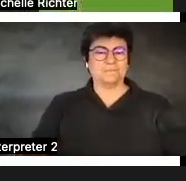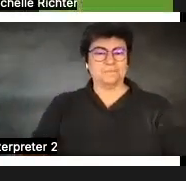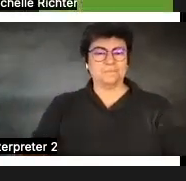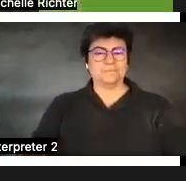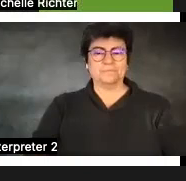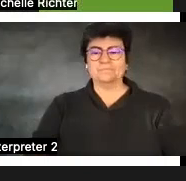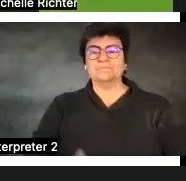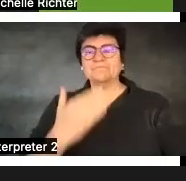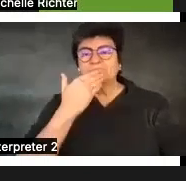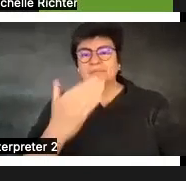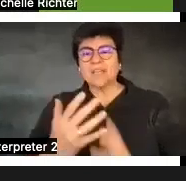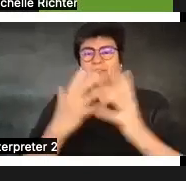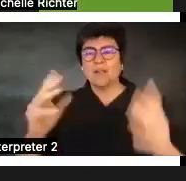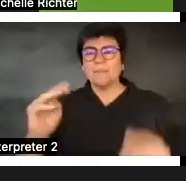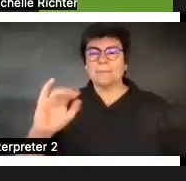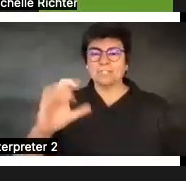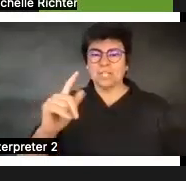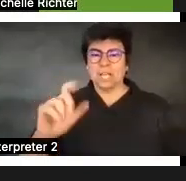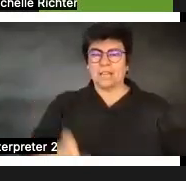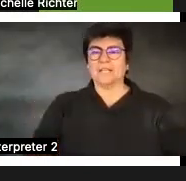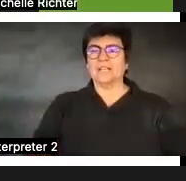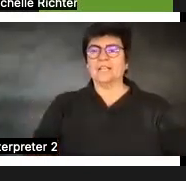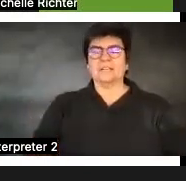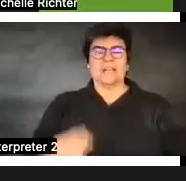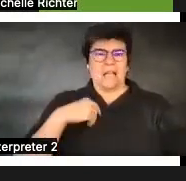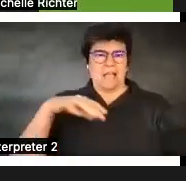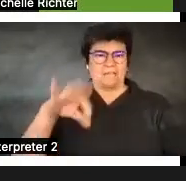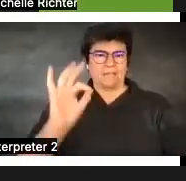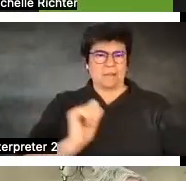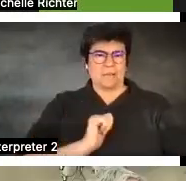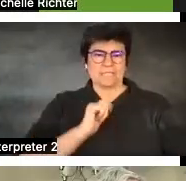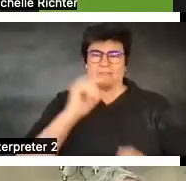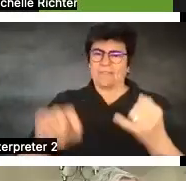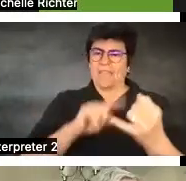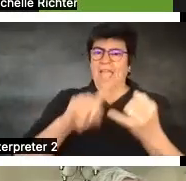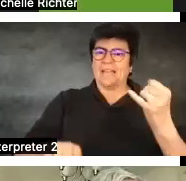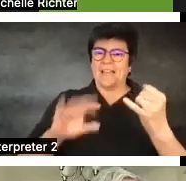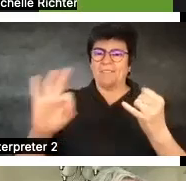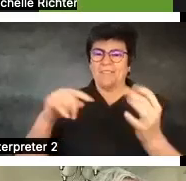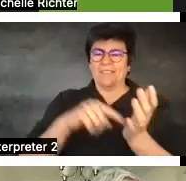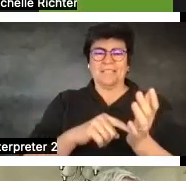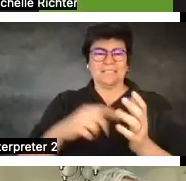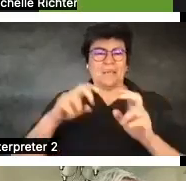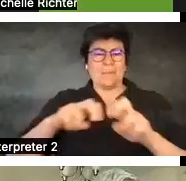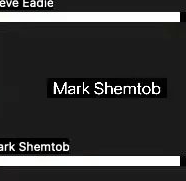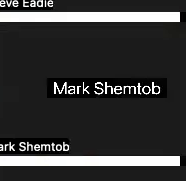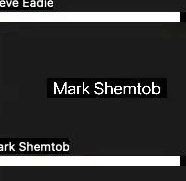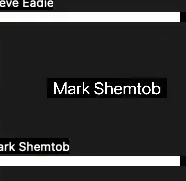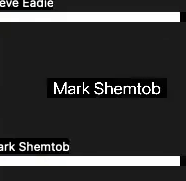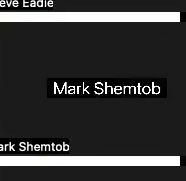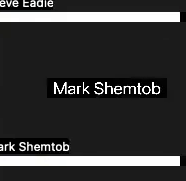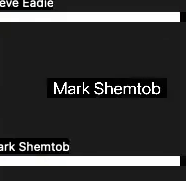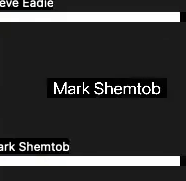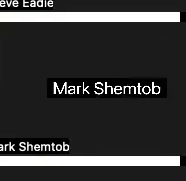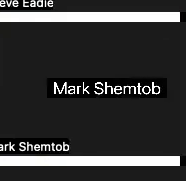Thank you very much, Michelle. I find myself at the end of the panel following three